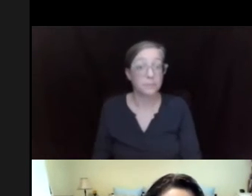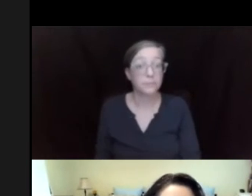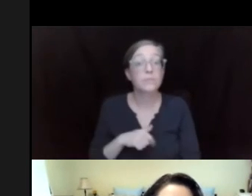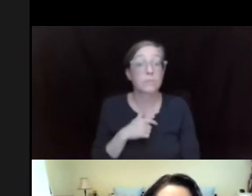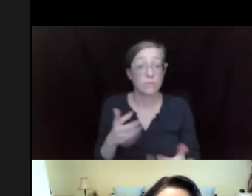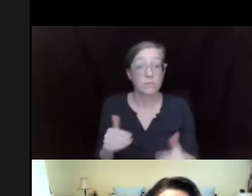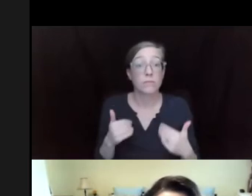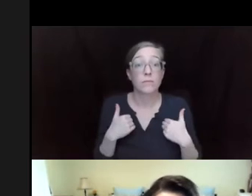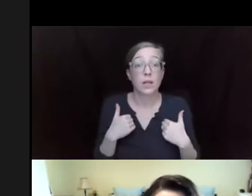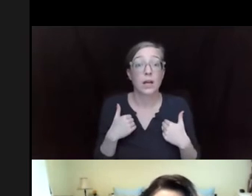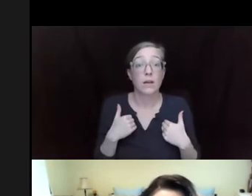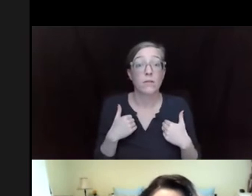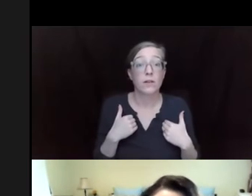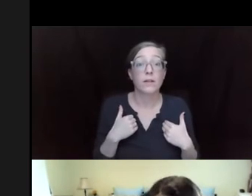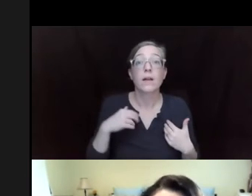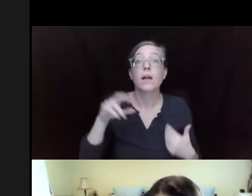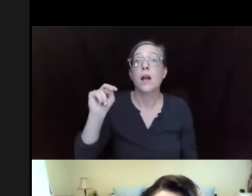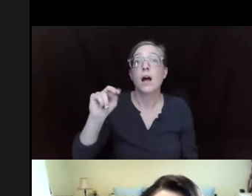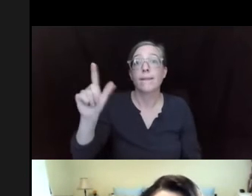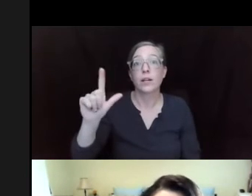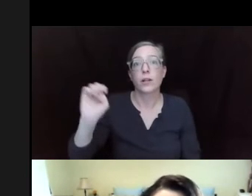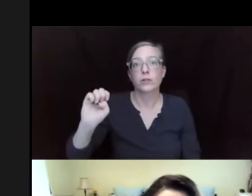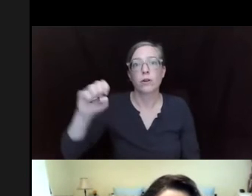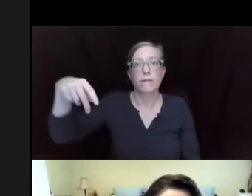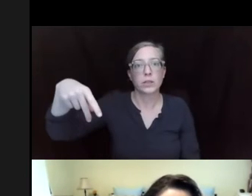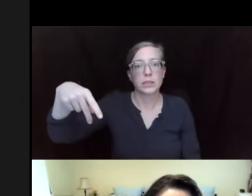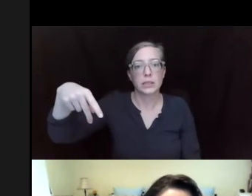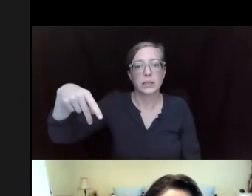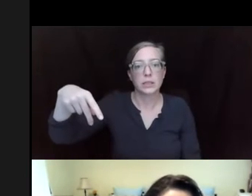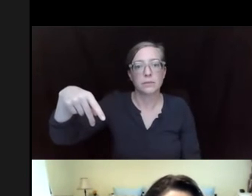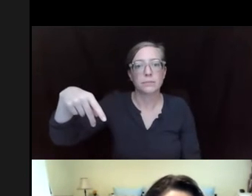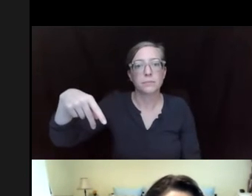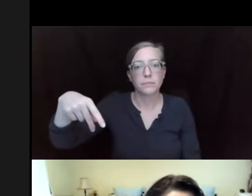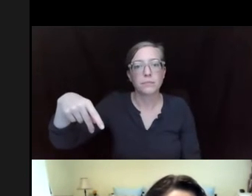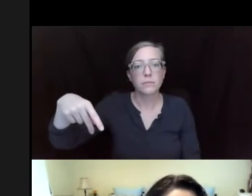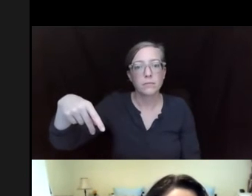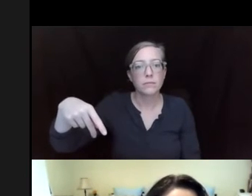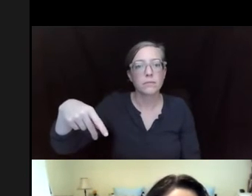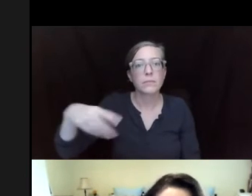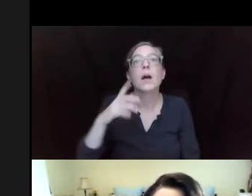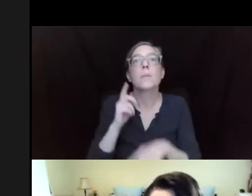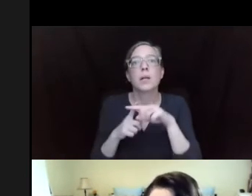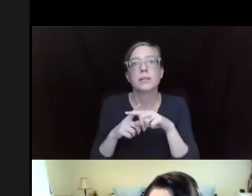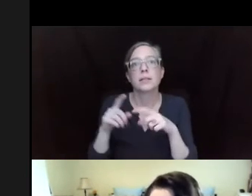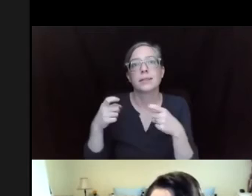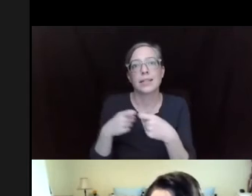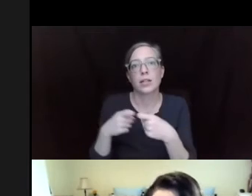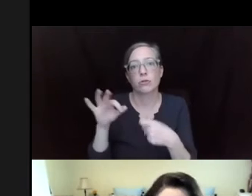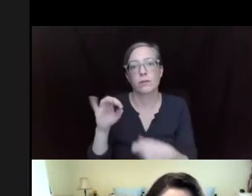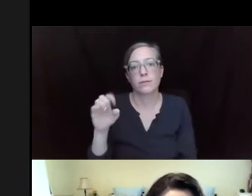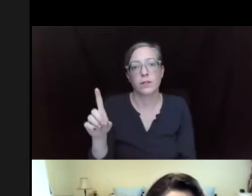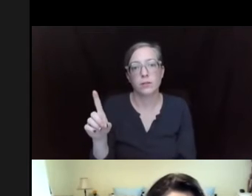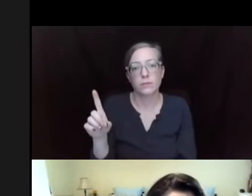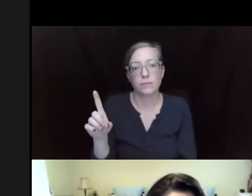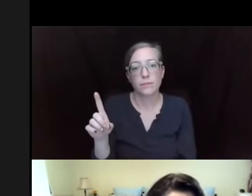electrophoresis, the non-linear electrophoresis, that's how we call the second kind, and then the electric field. So we simplify the